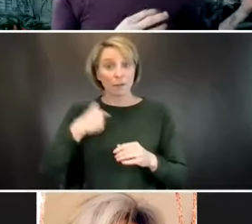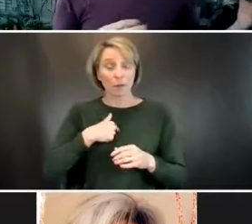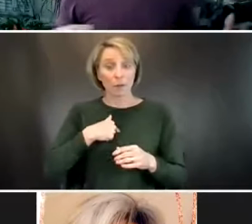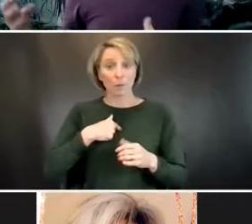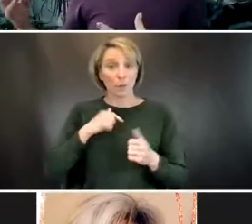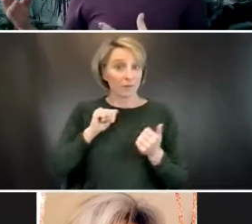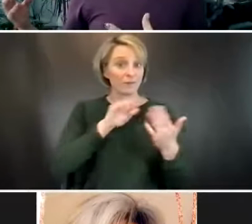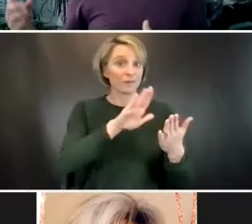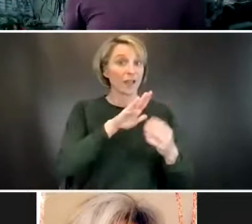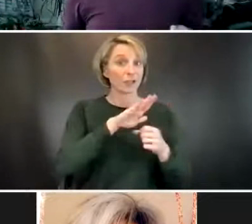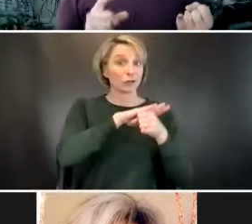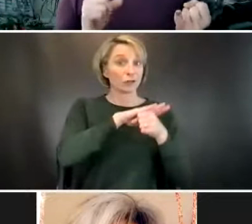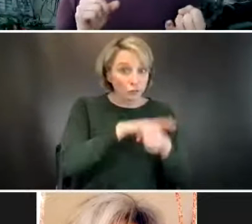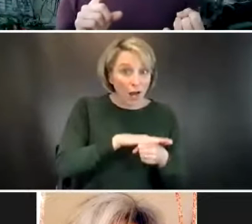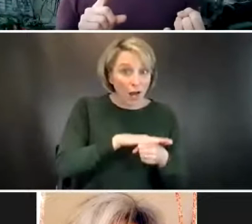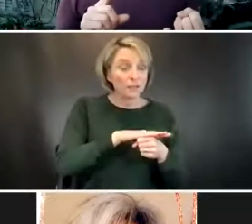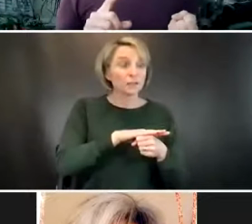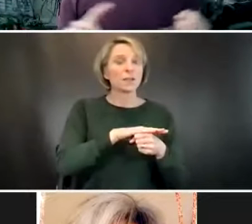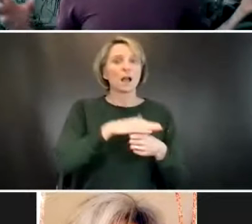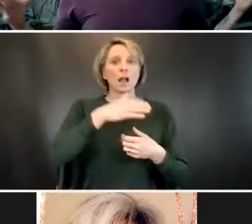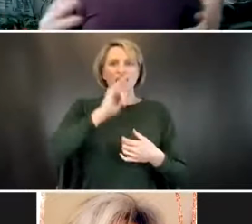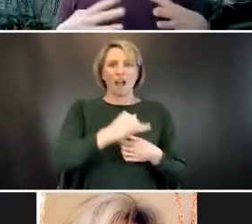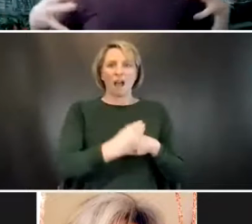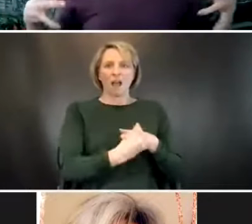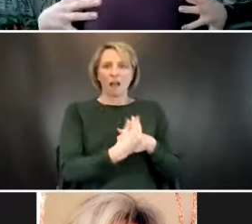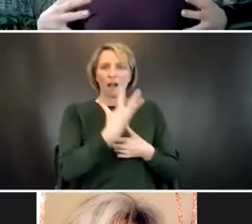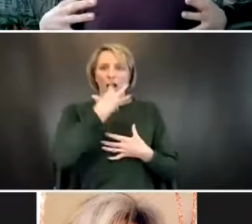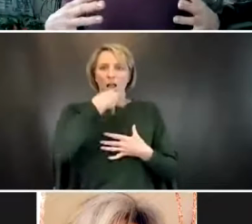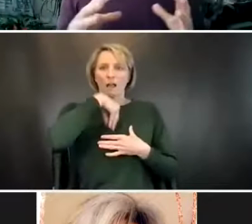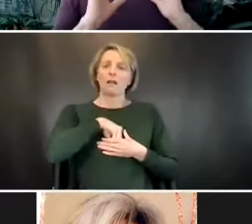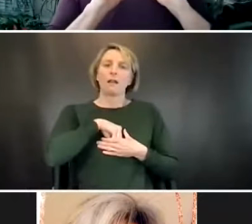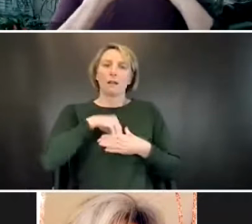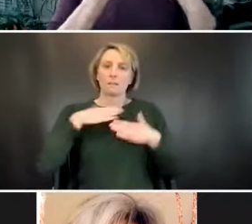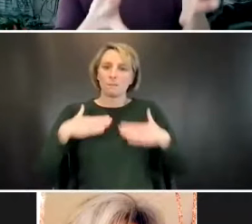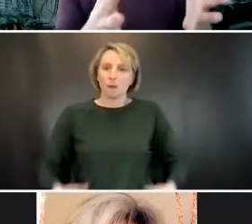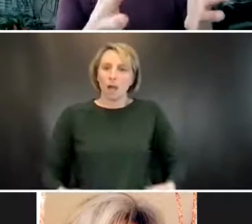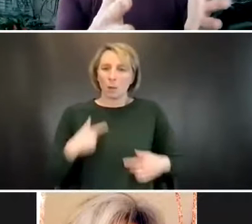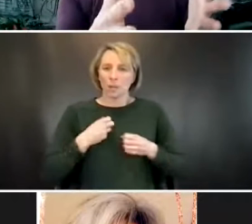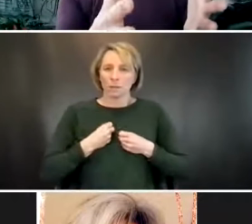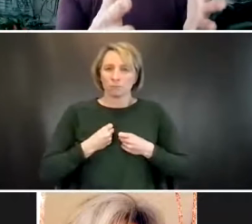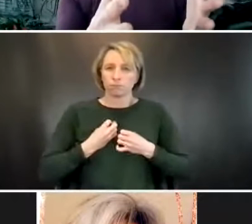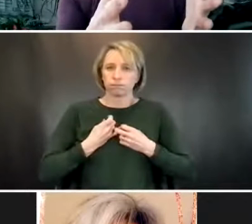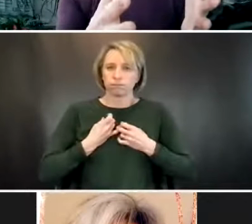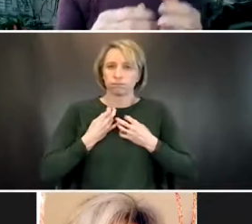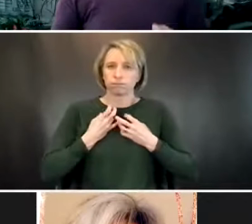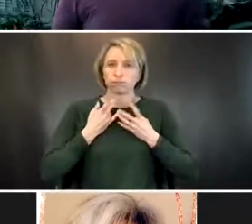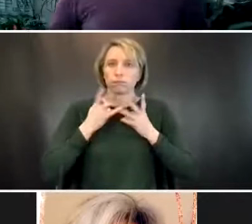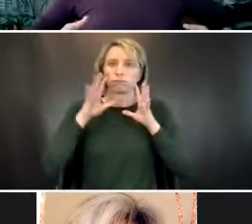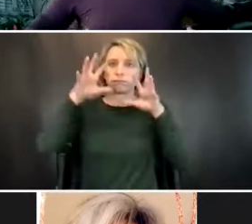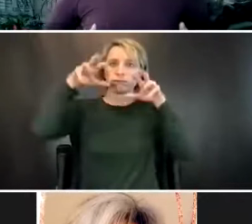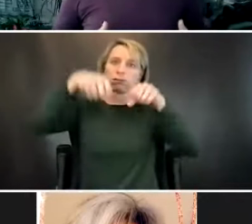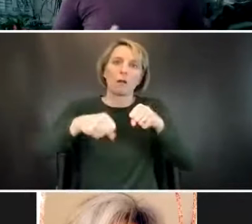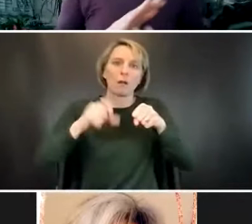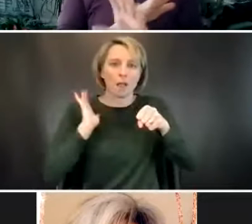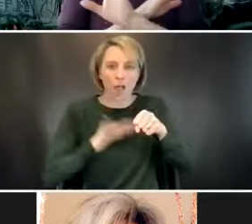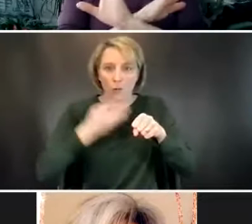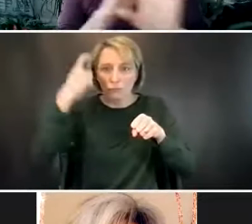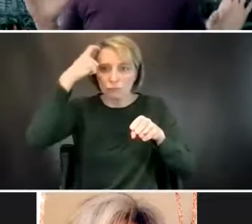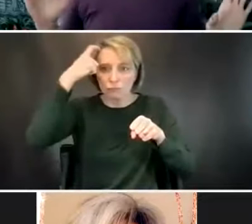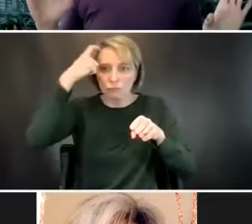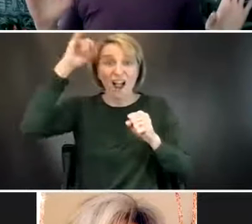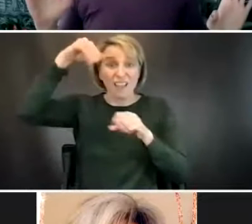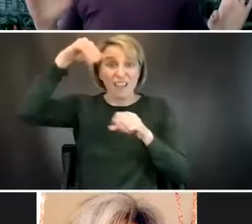has hijacked, and everything in our system is going towards that stress response. So our